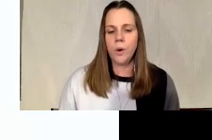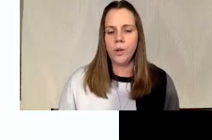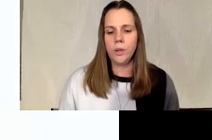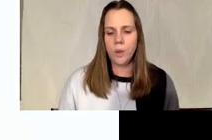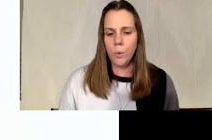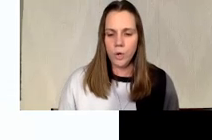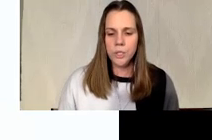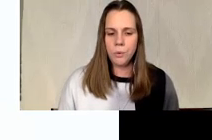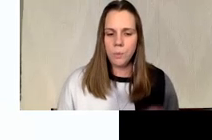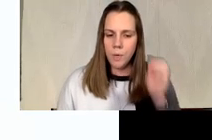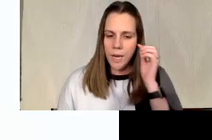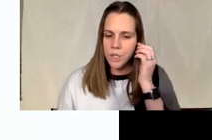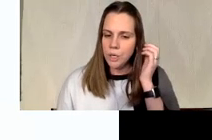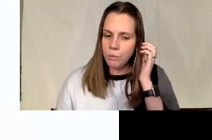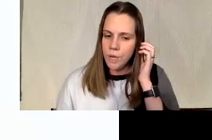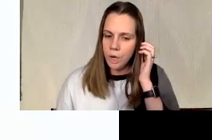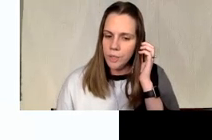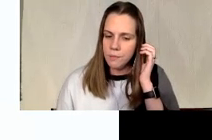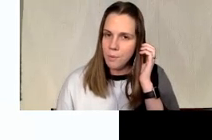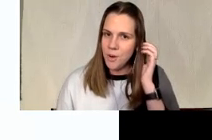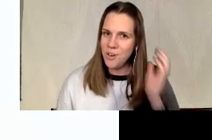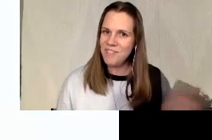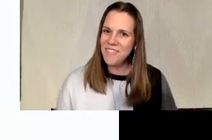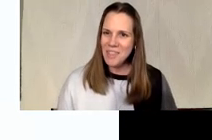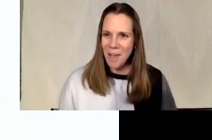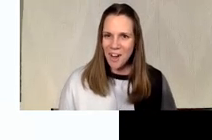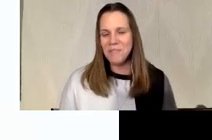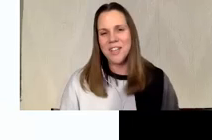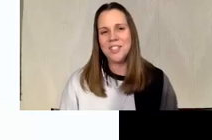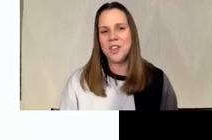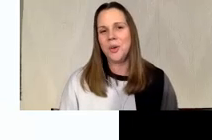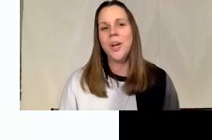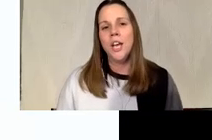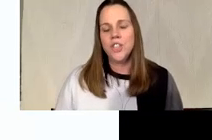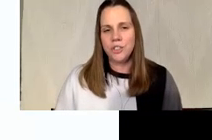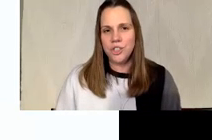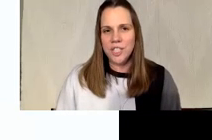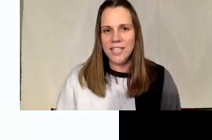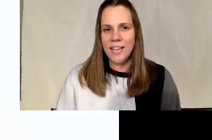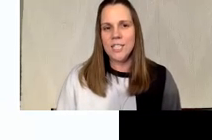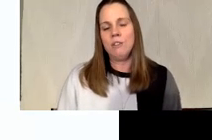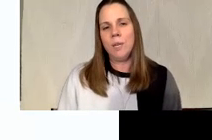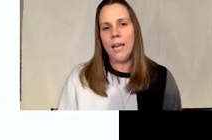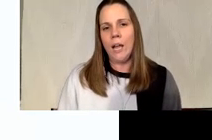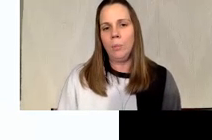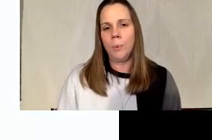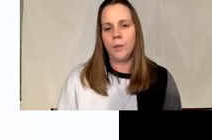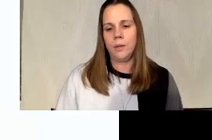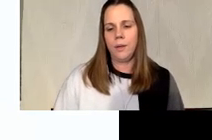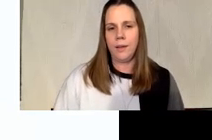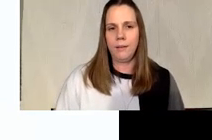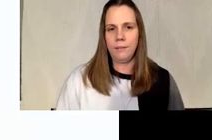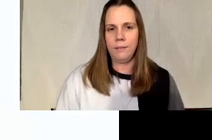their world through communication, regardless of the mode, the better. And so gestures and signs can really help